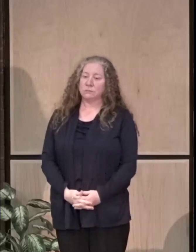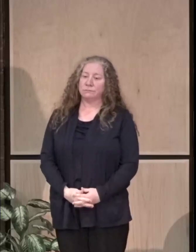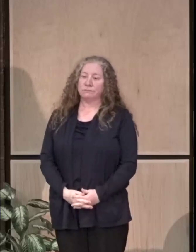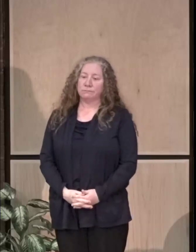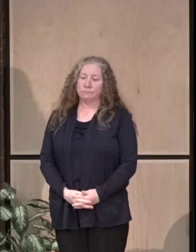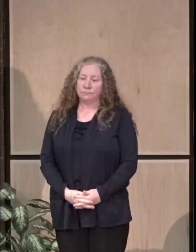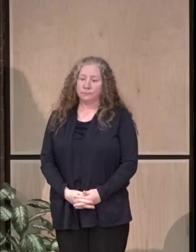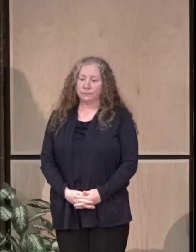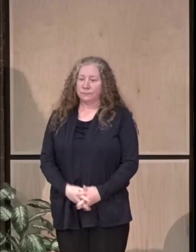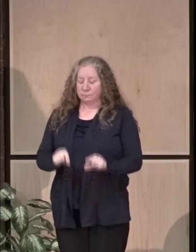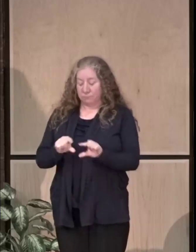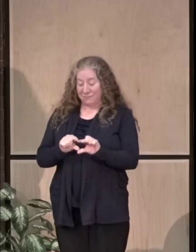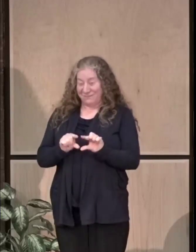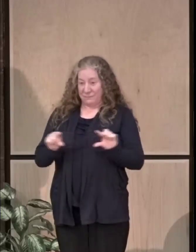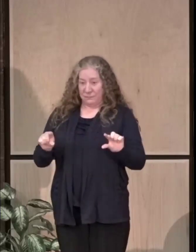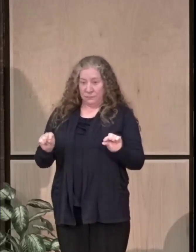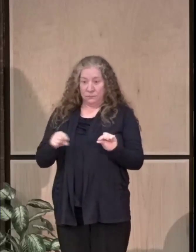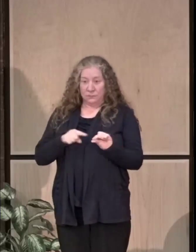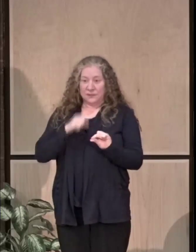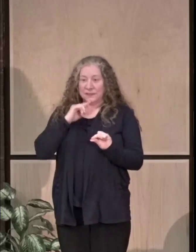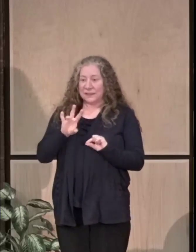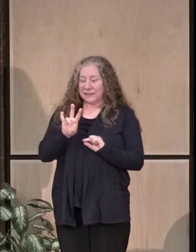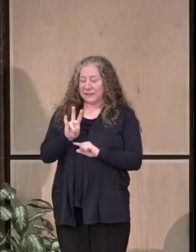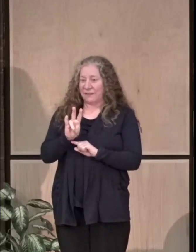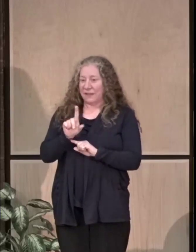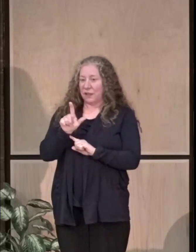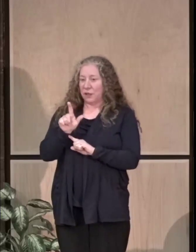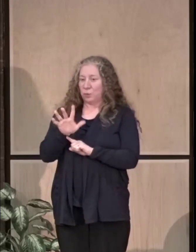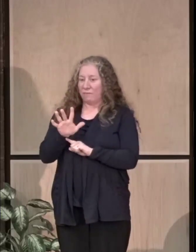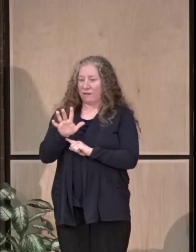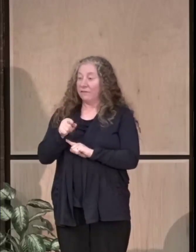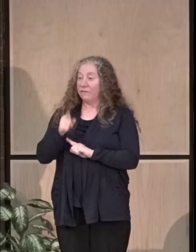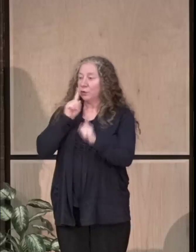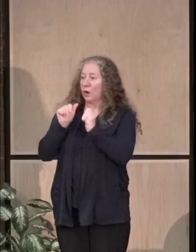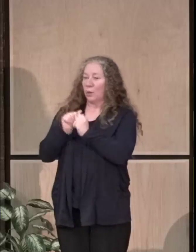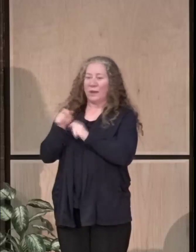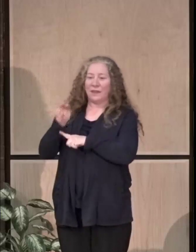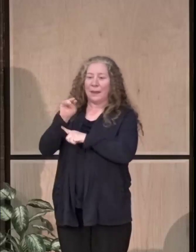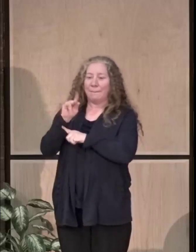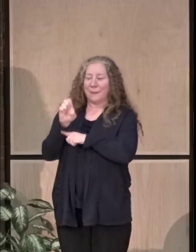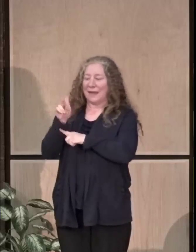the progress note that starts 7:25, spoke to Mike Kelly at Four Winds.